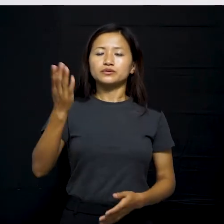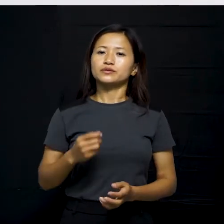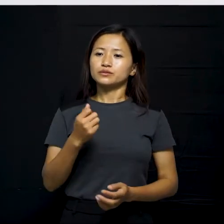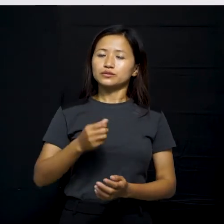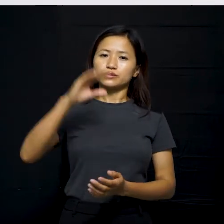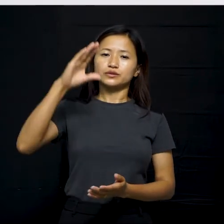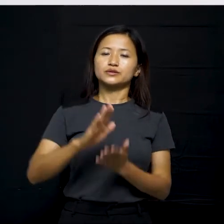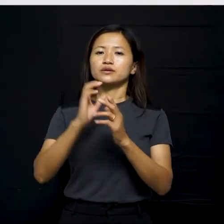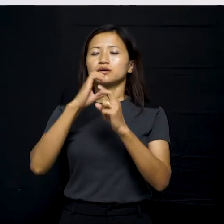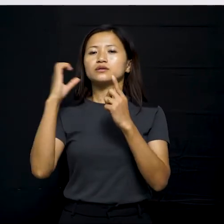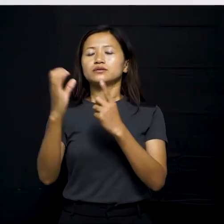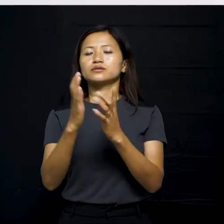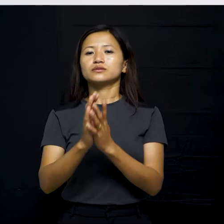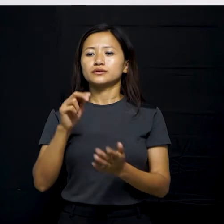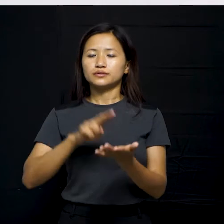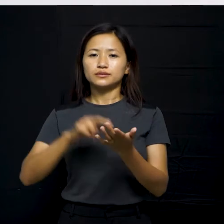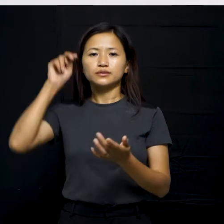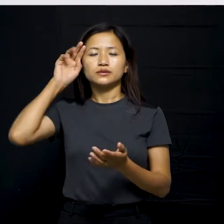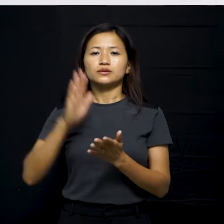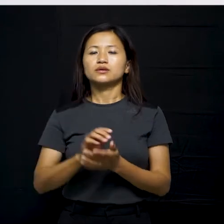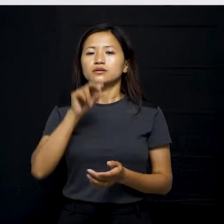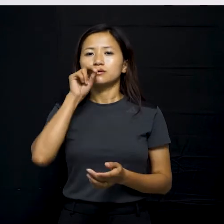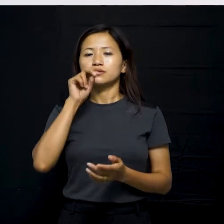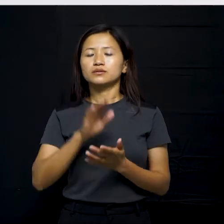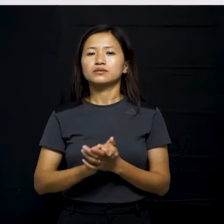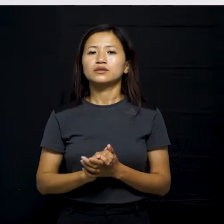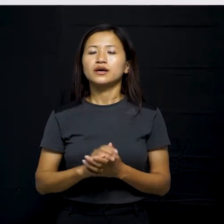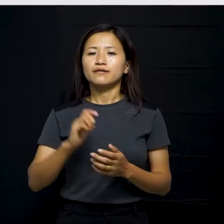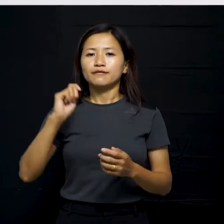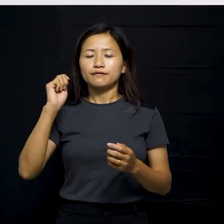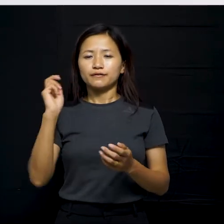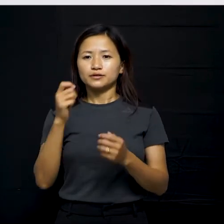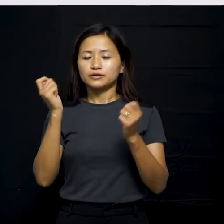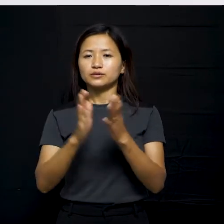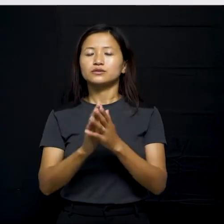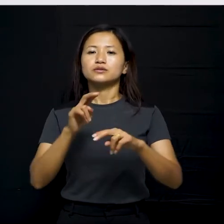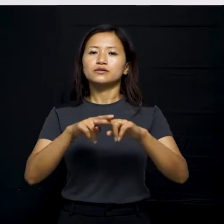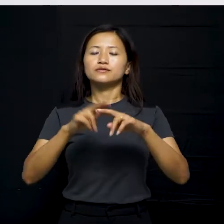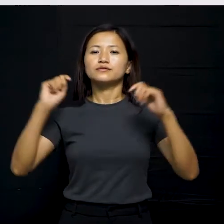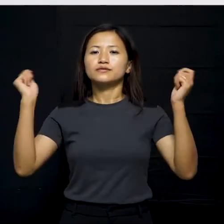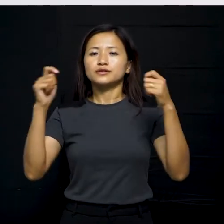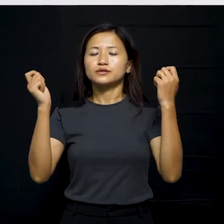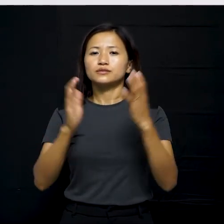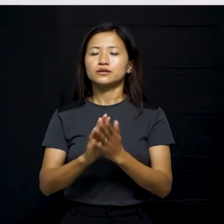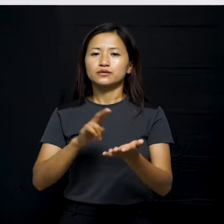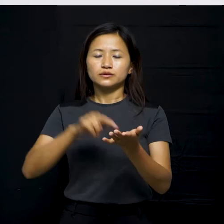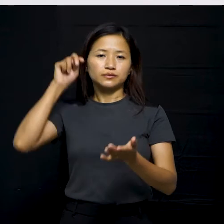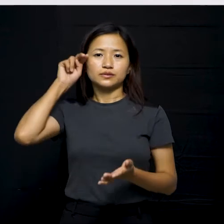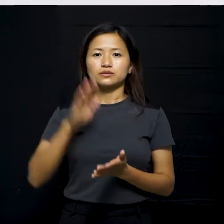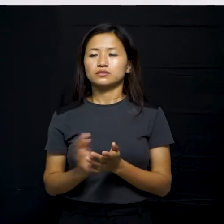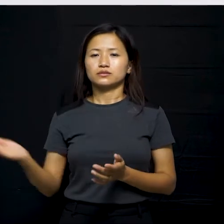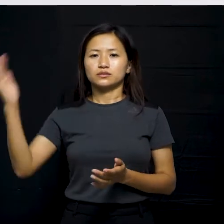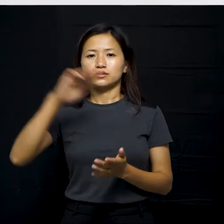cultural heritage of Nagaland. That is why this Hornbill Festival is known as the Festival of Festivals, where all these festivals of Nagaland